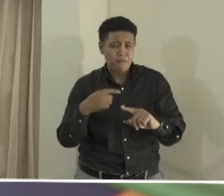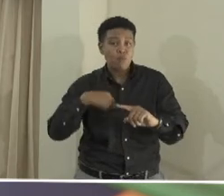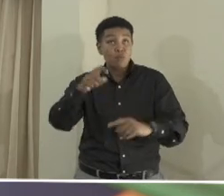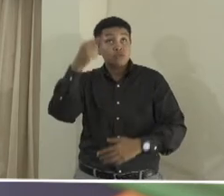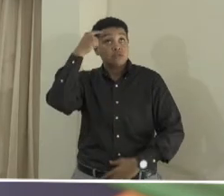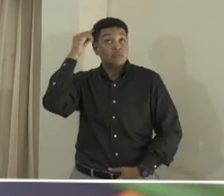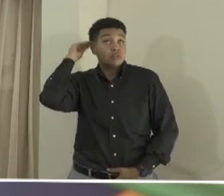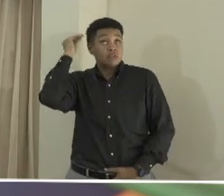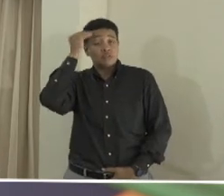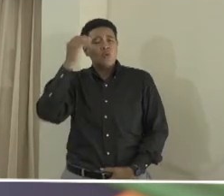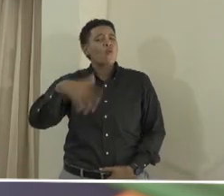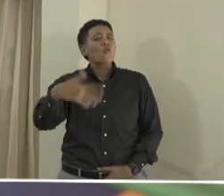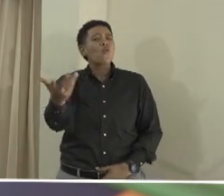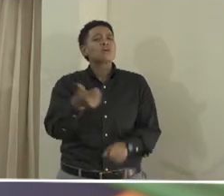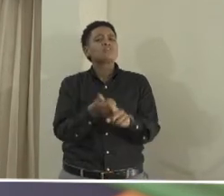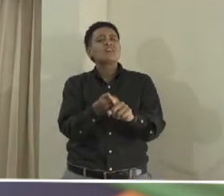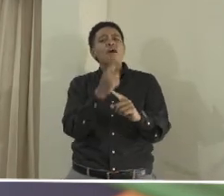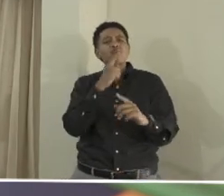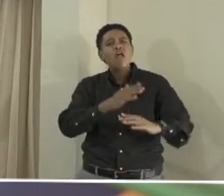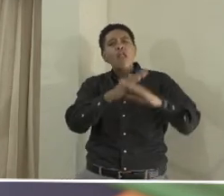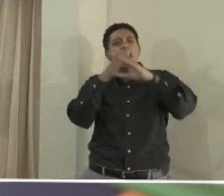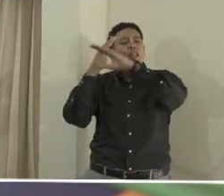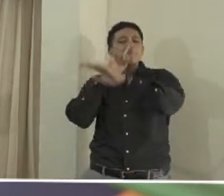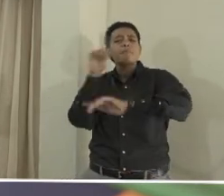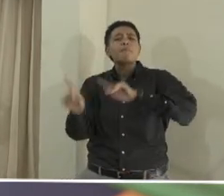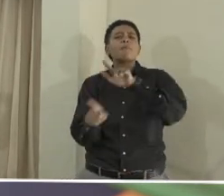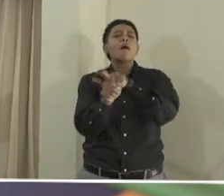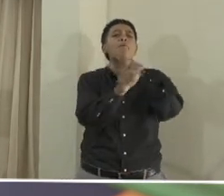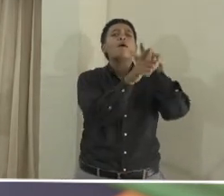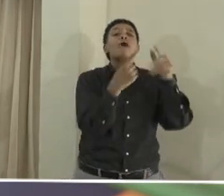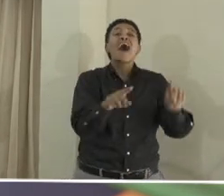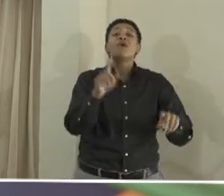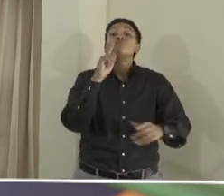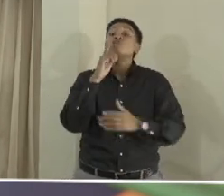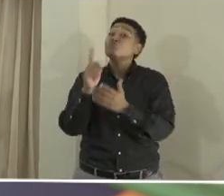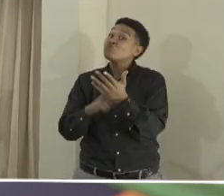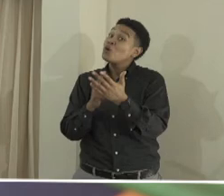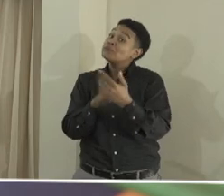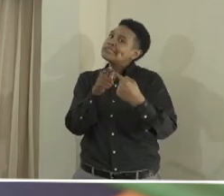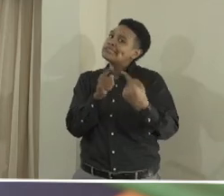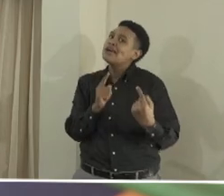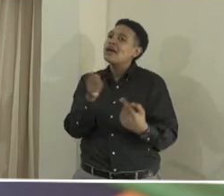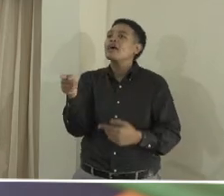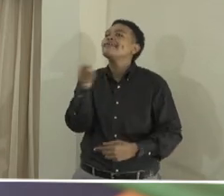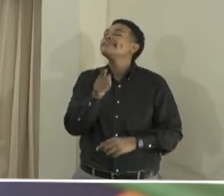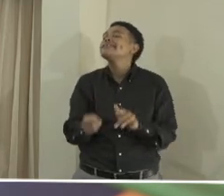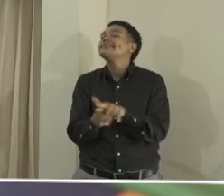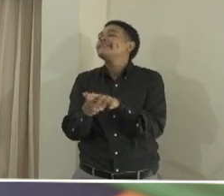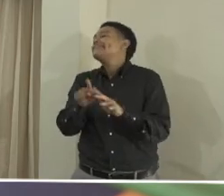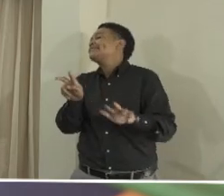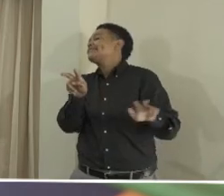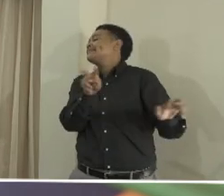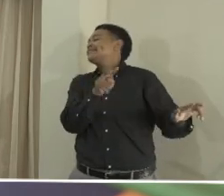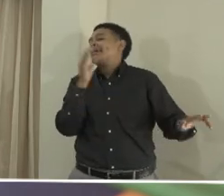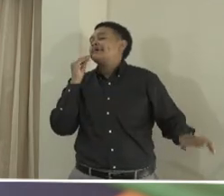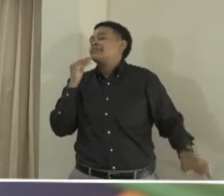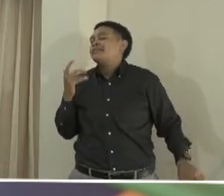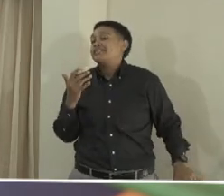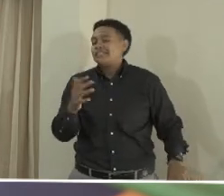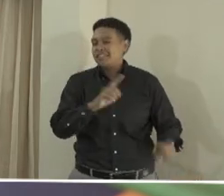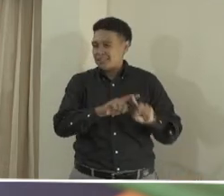mindful that there are obstacles and adversaries on this journey, but we